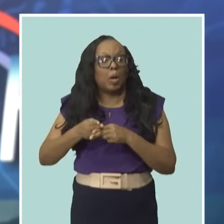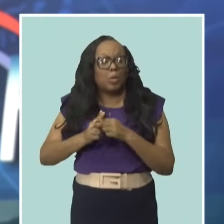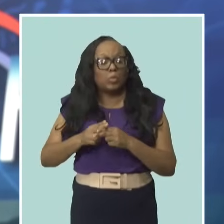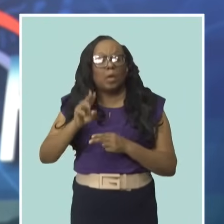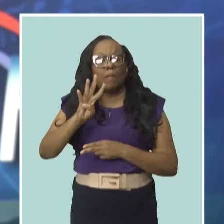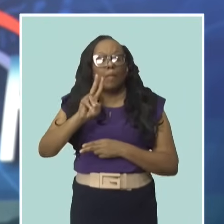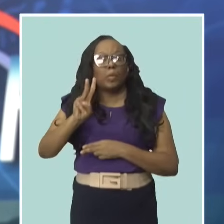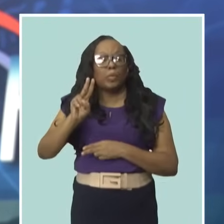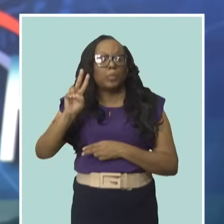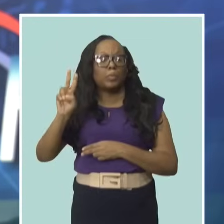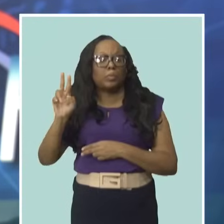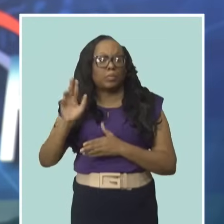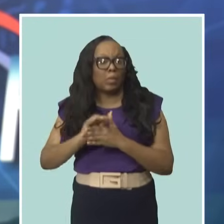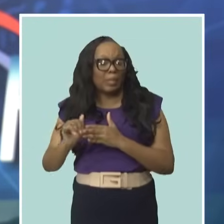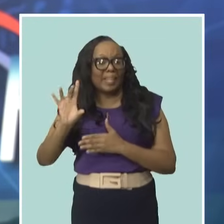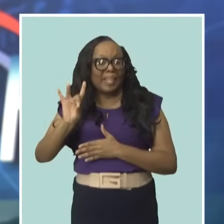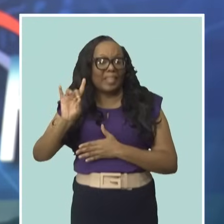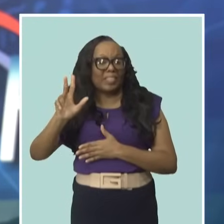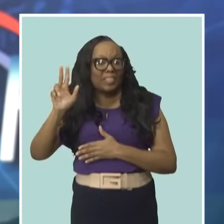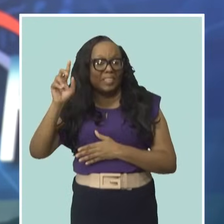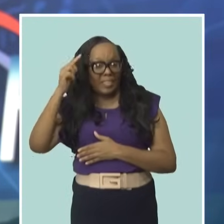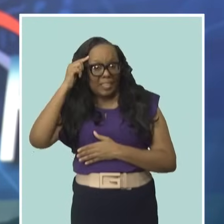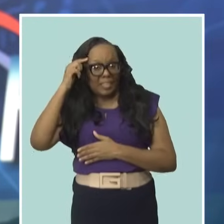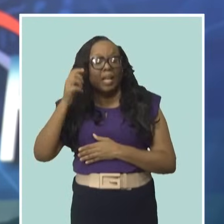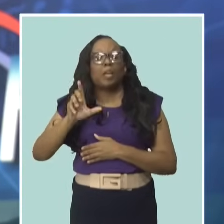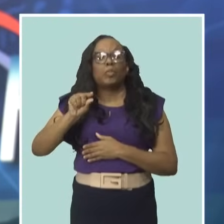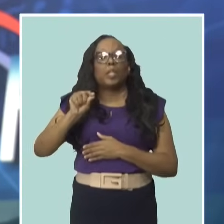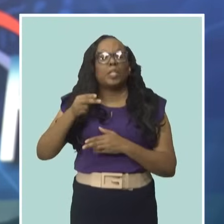$42.83, and the 20-pound cylinder,